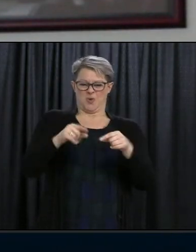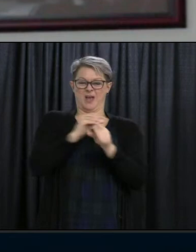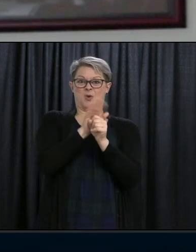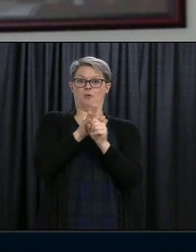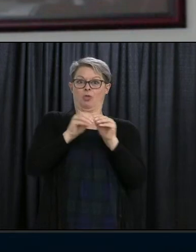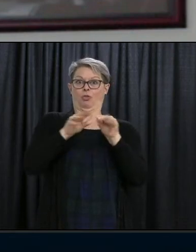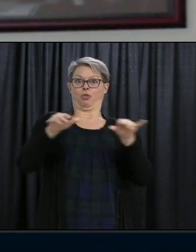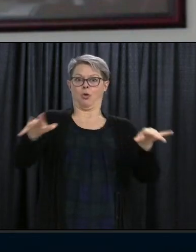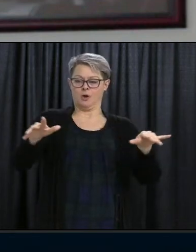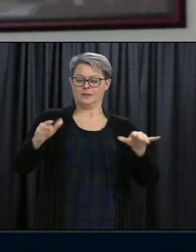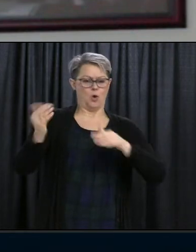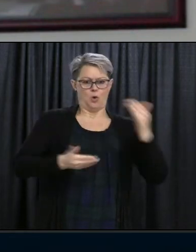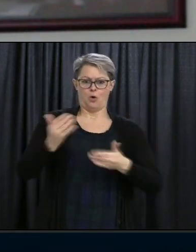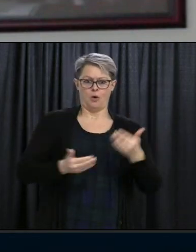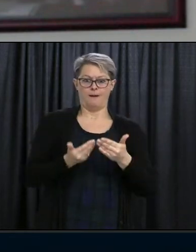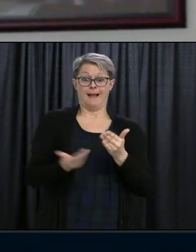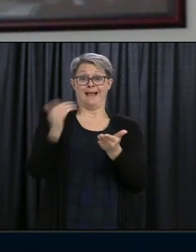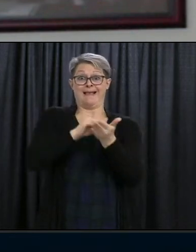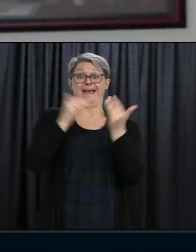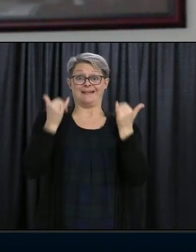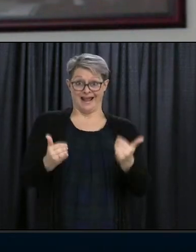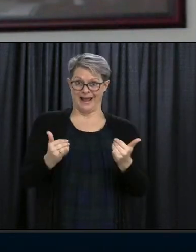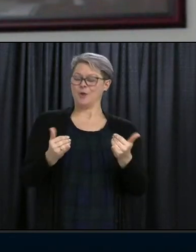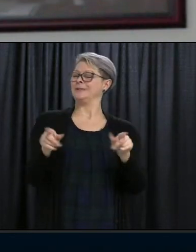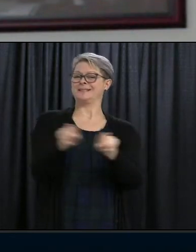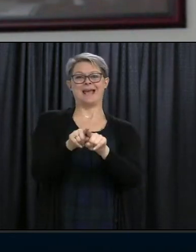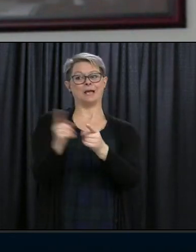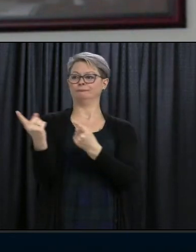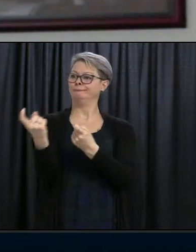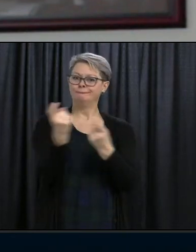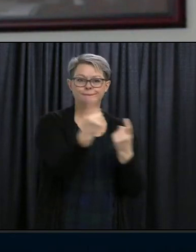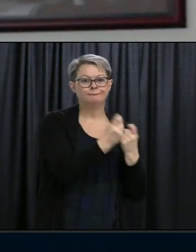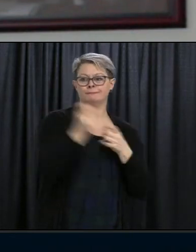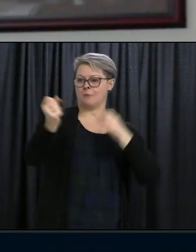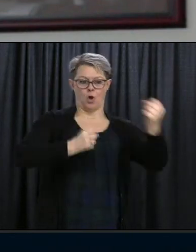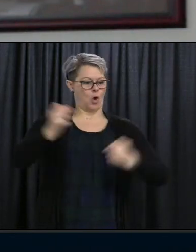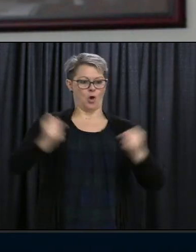they're scaling up again. There's usually a lag time of a day or so.